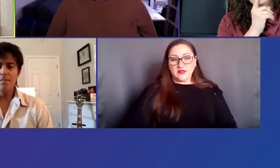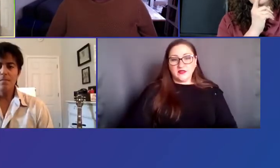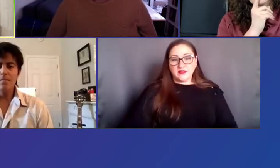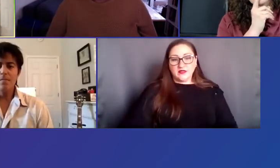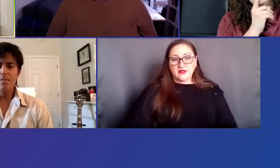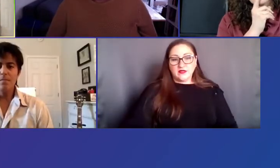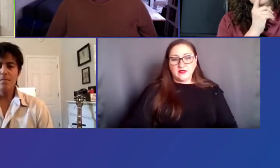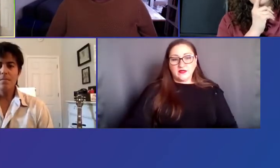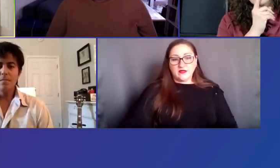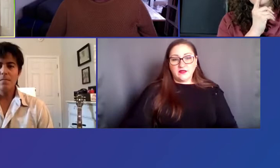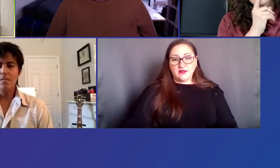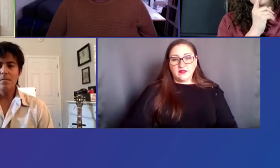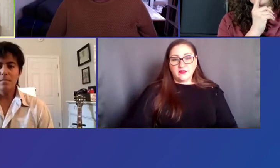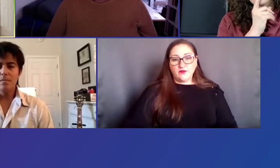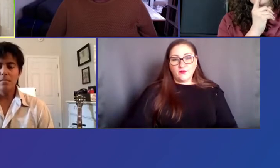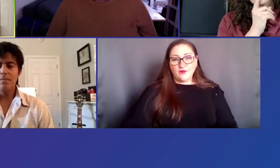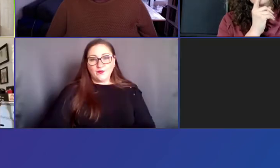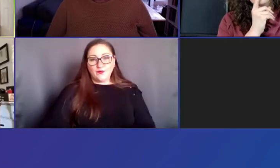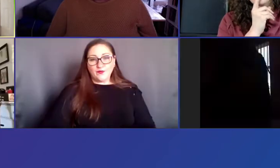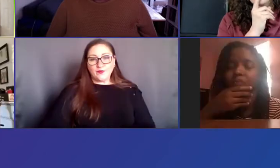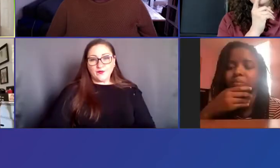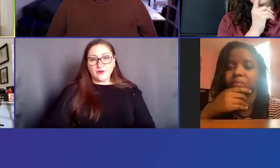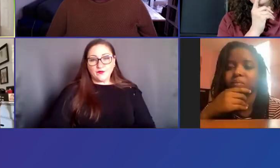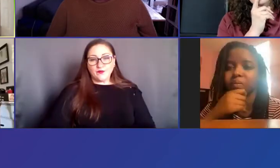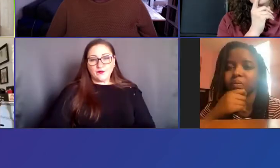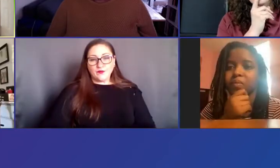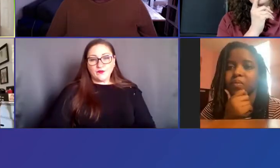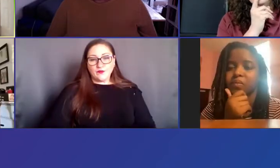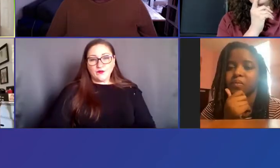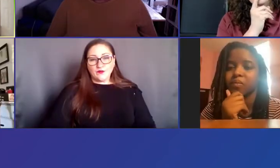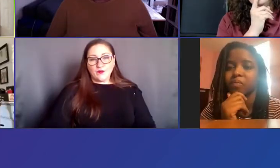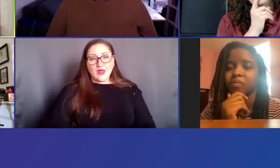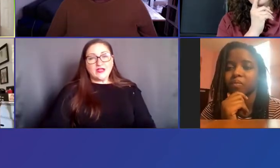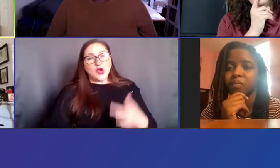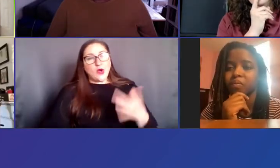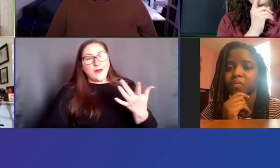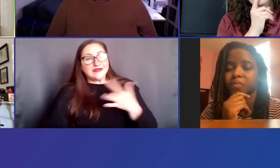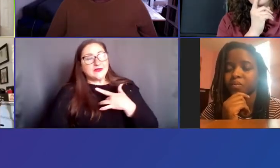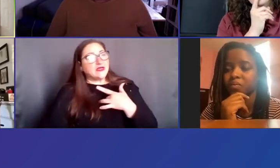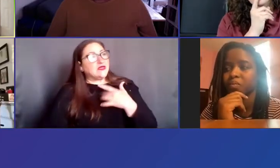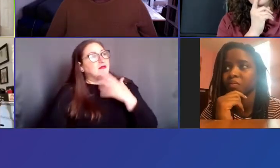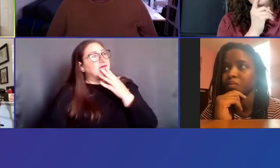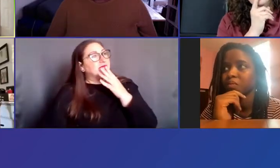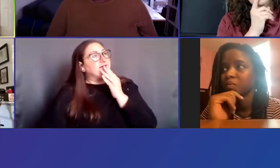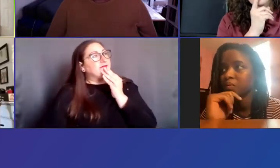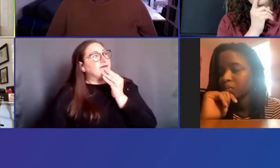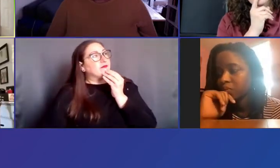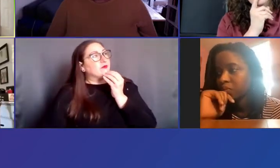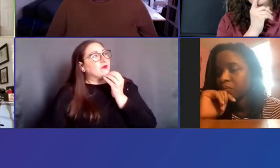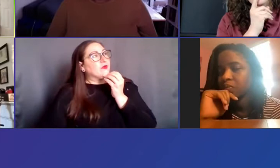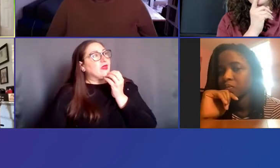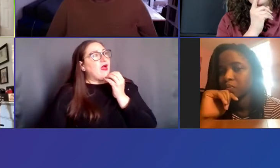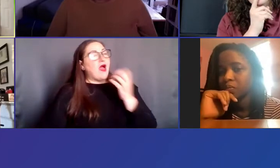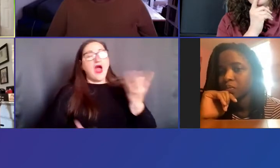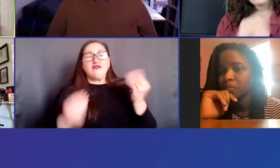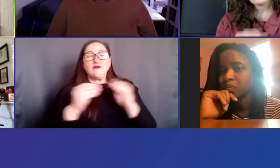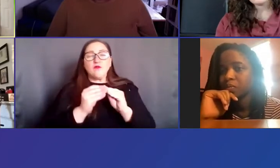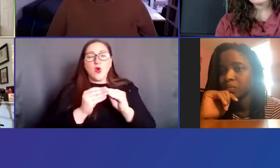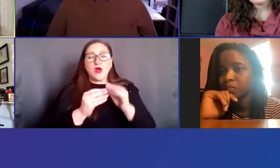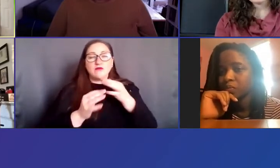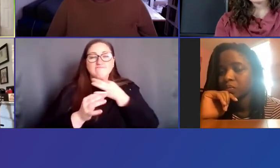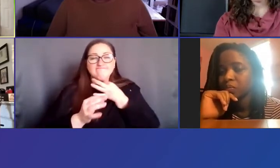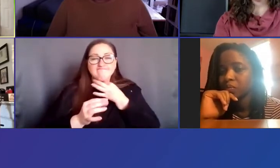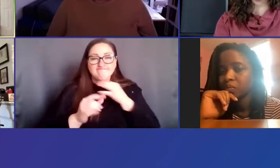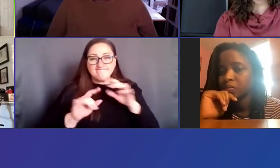so it makes me want to know what and or